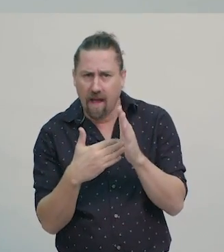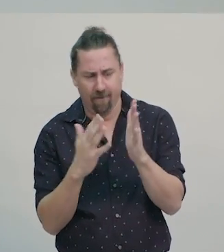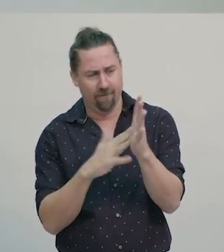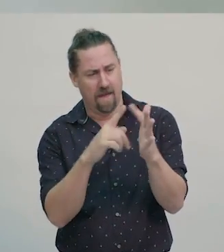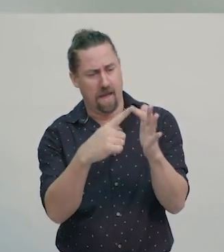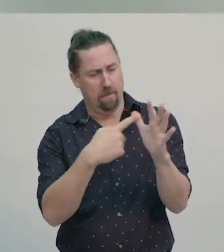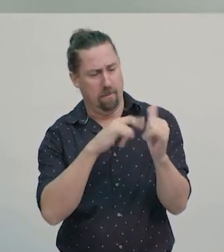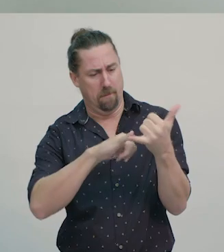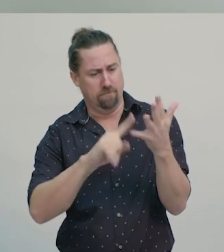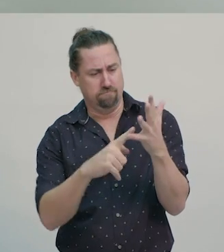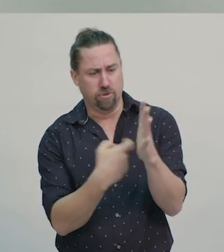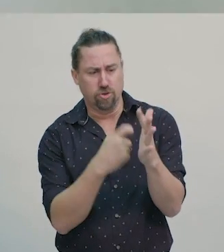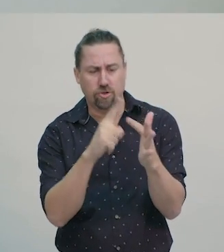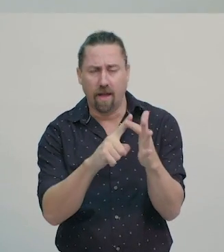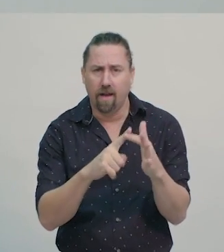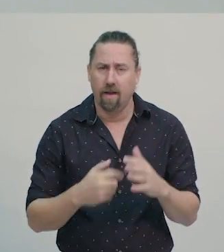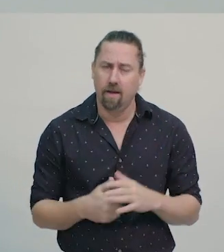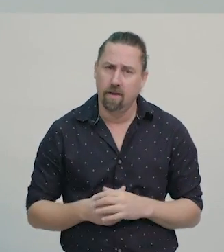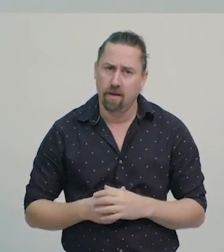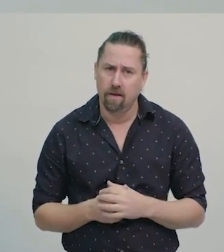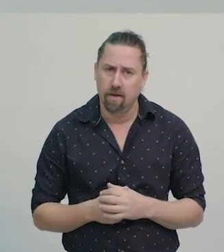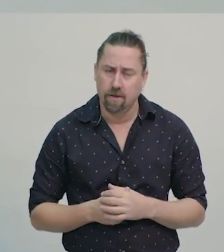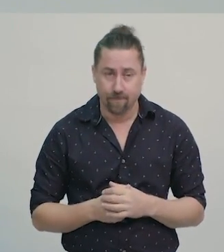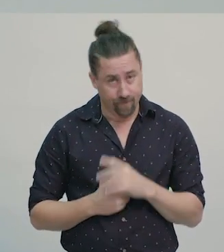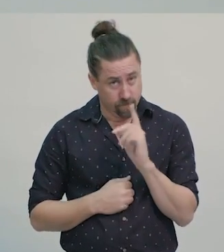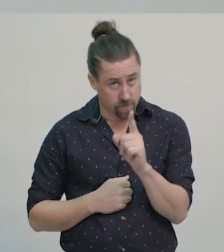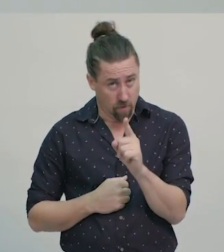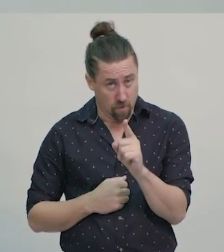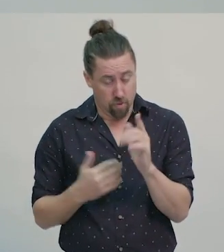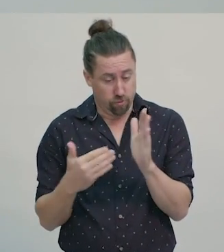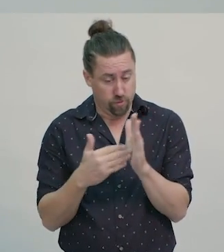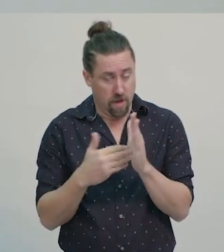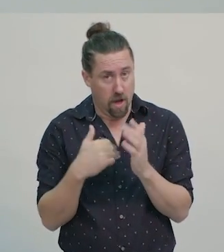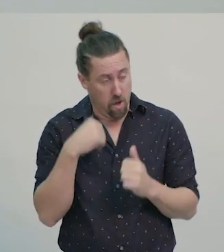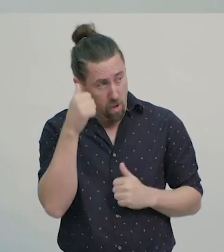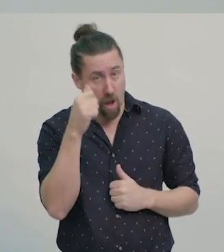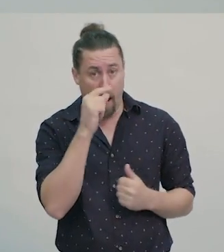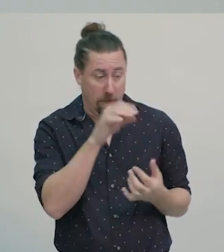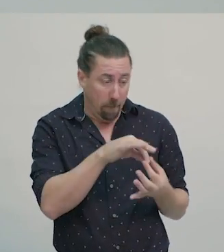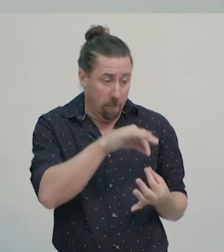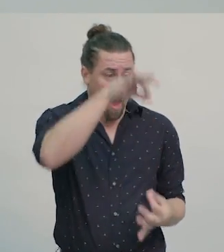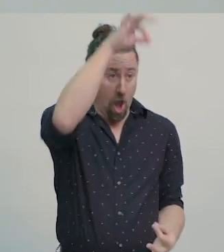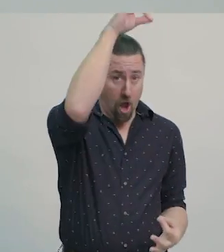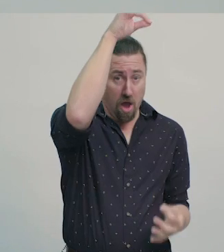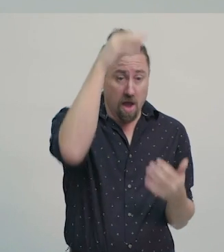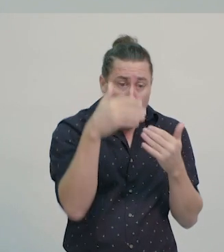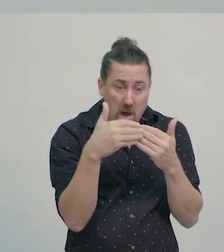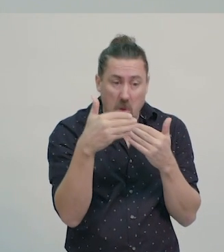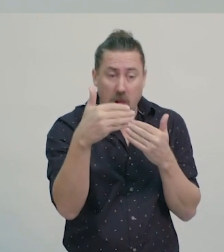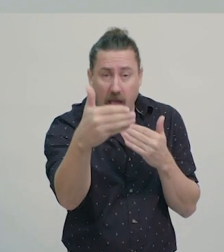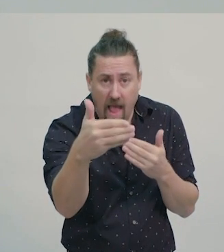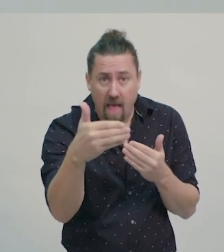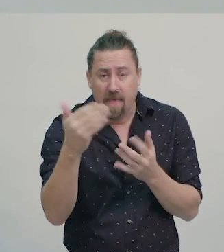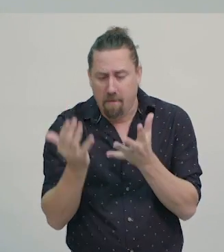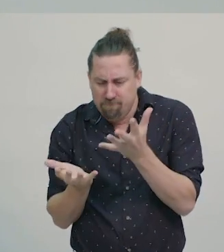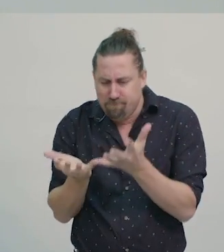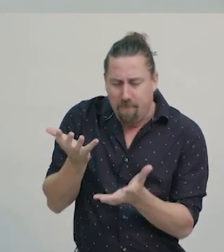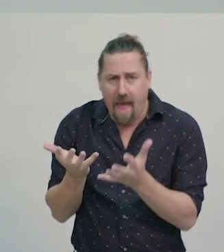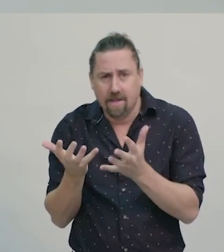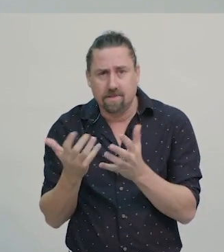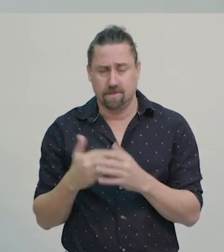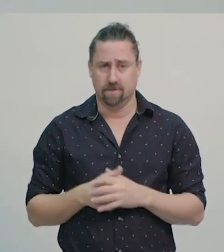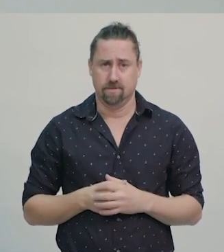They are about the same size. Surely they could have the same mass.